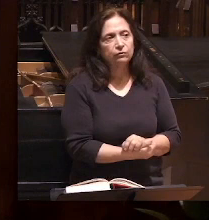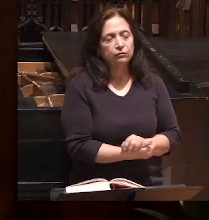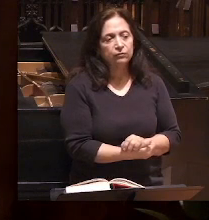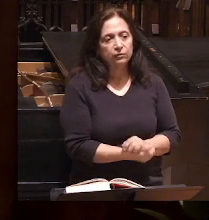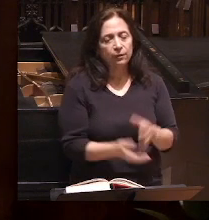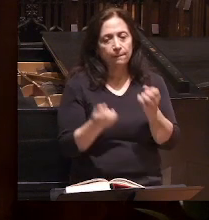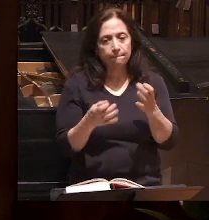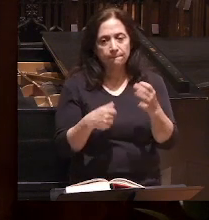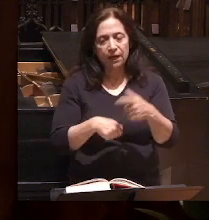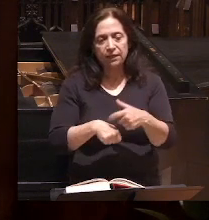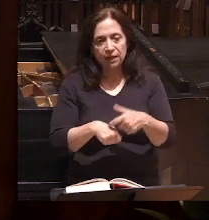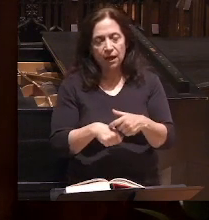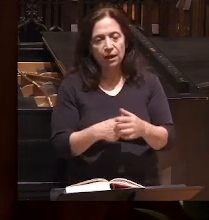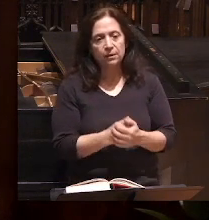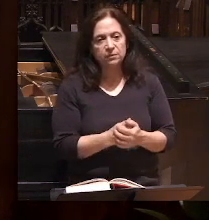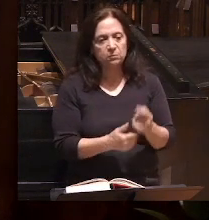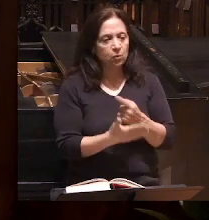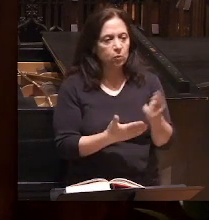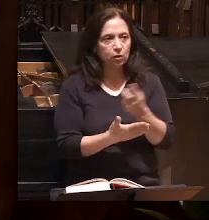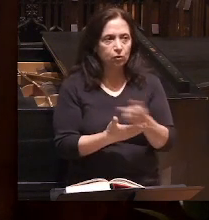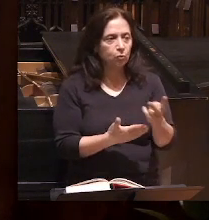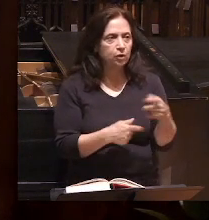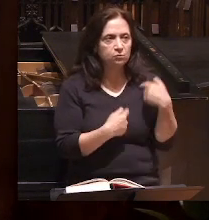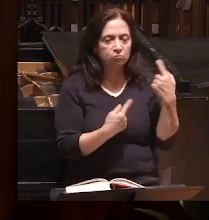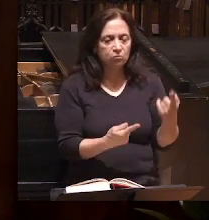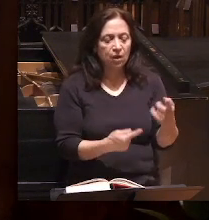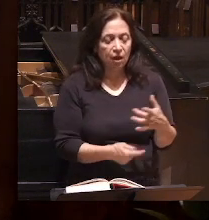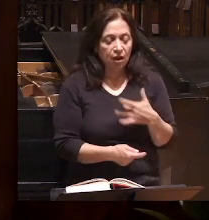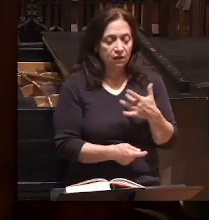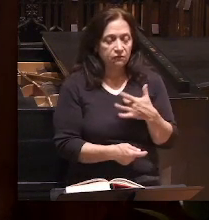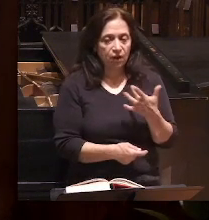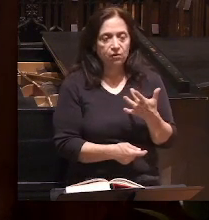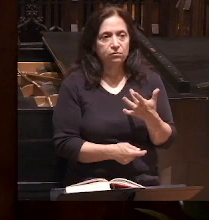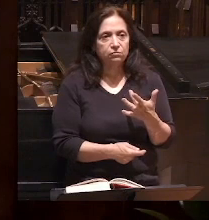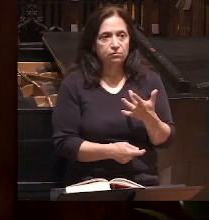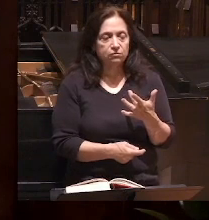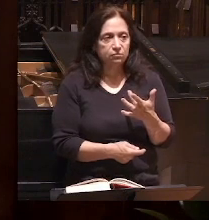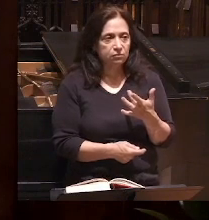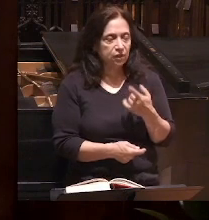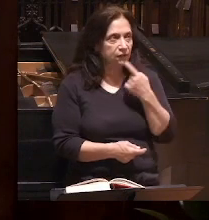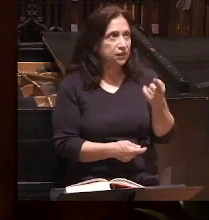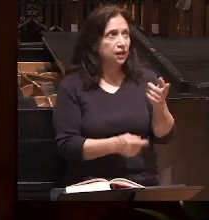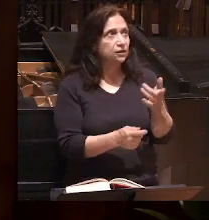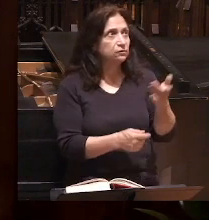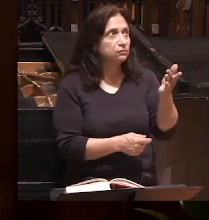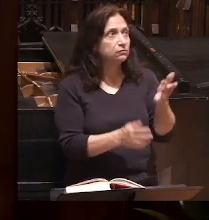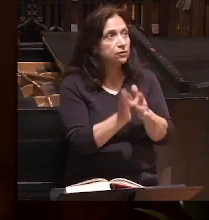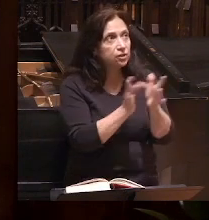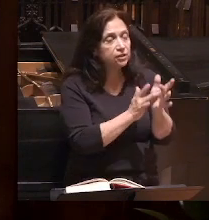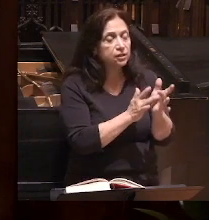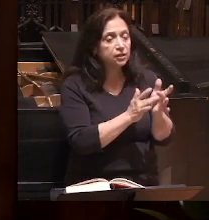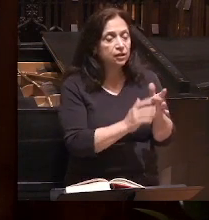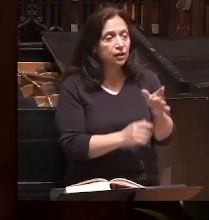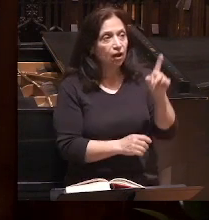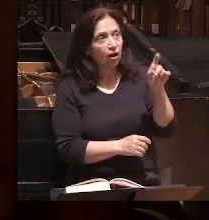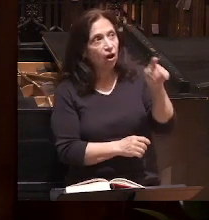Many times over the last couple of weeks, I have found myself saying to Jesus, "Are